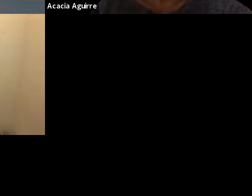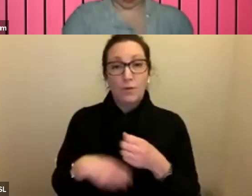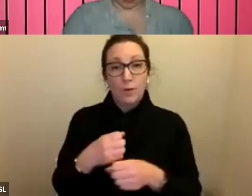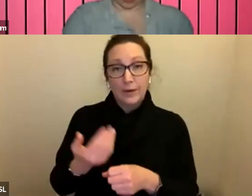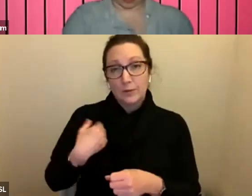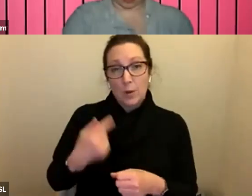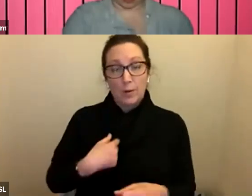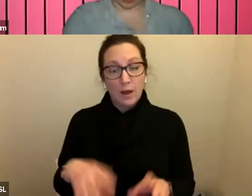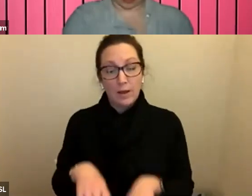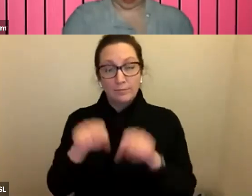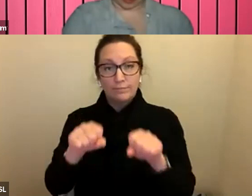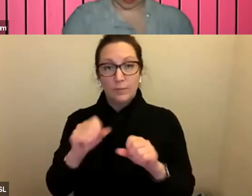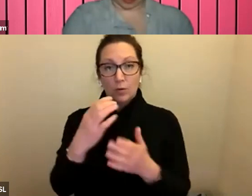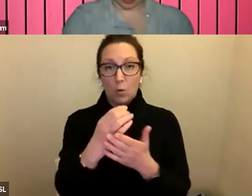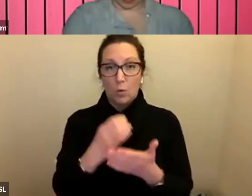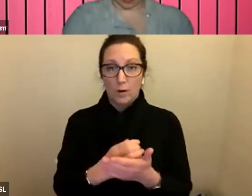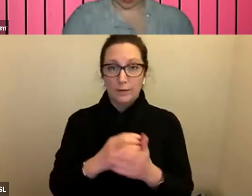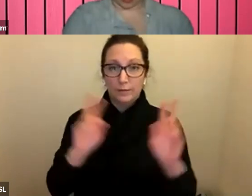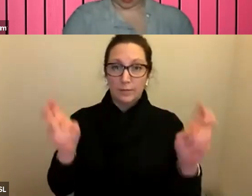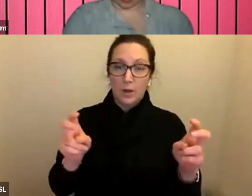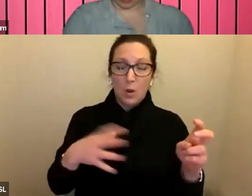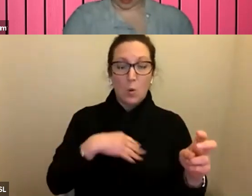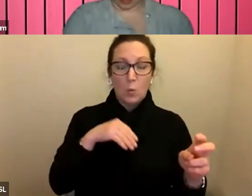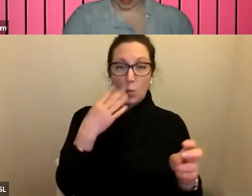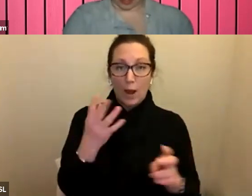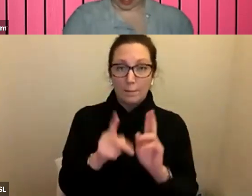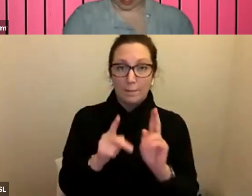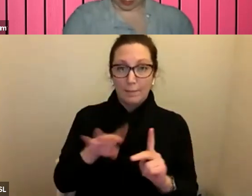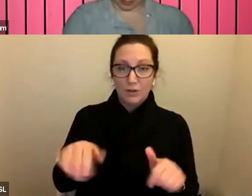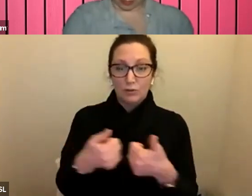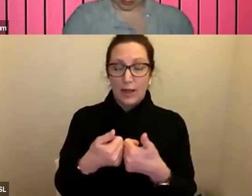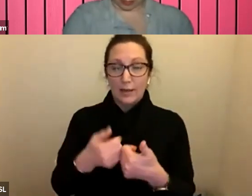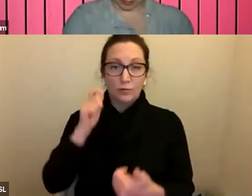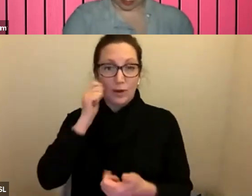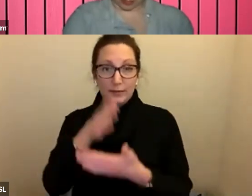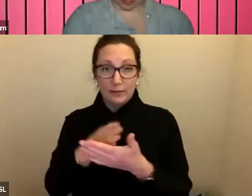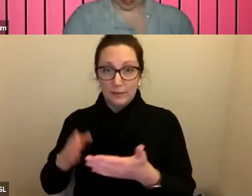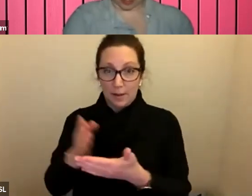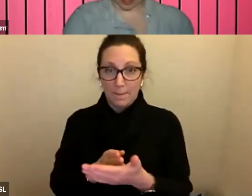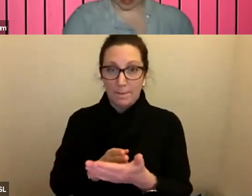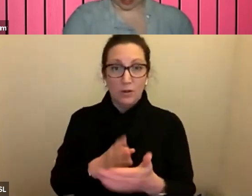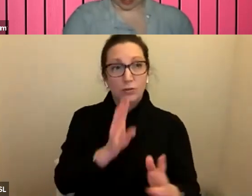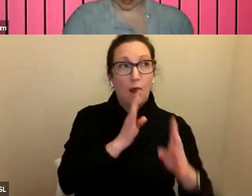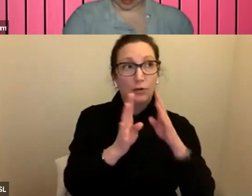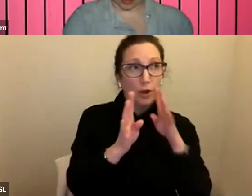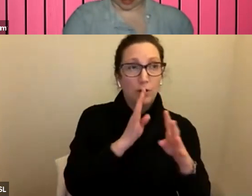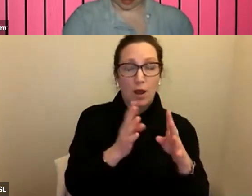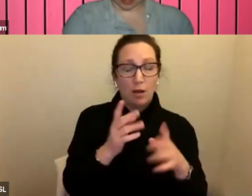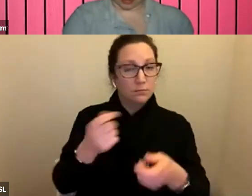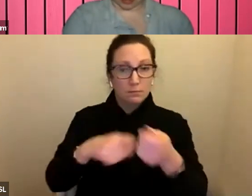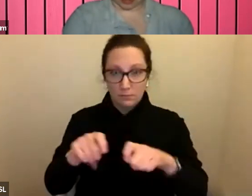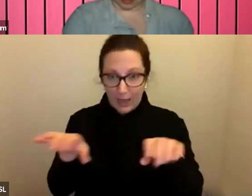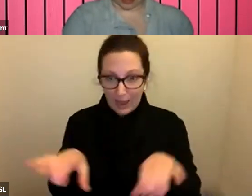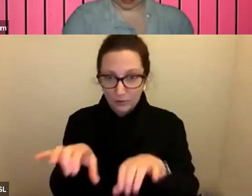course, White People Challenging Racism, Moving from Talk to Action. and we looked at the hundreds of years